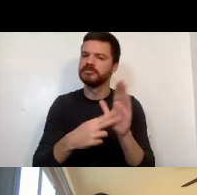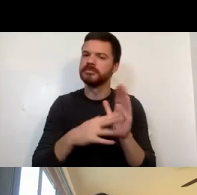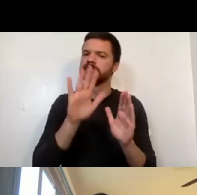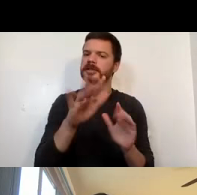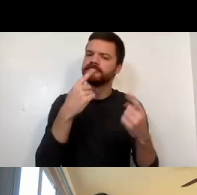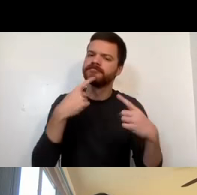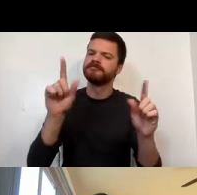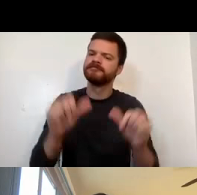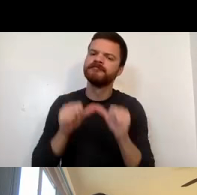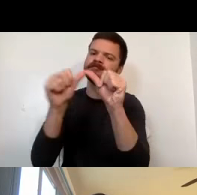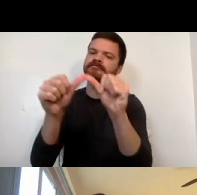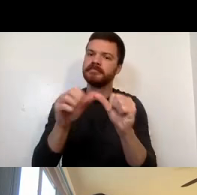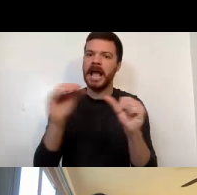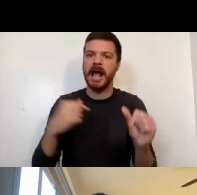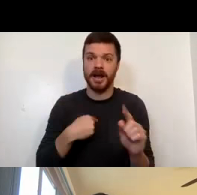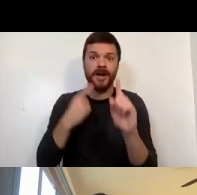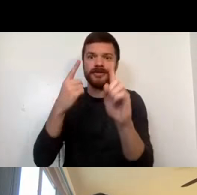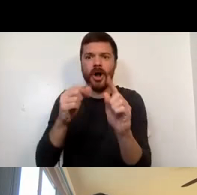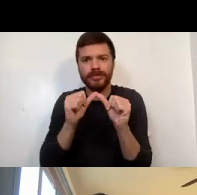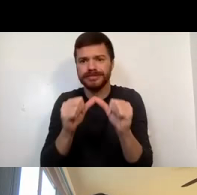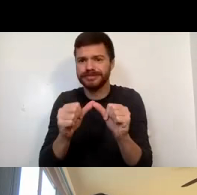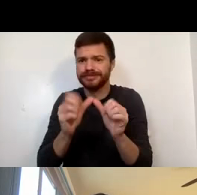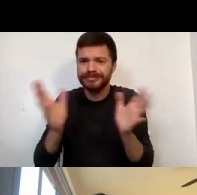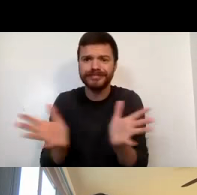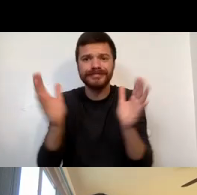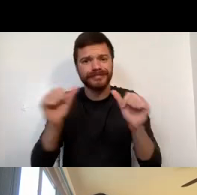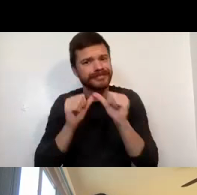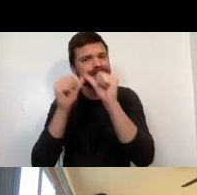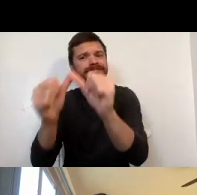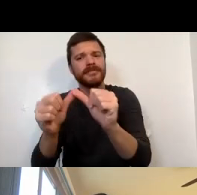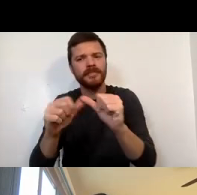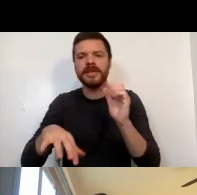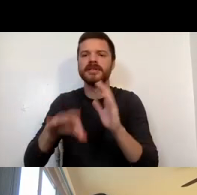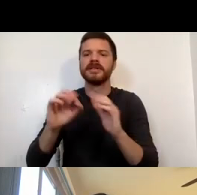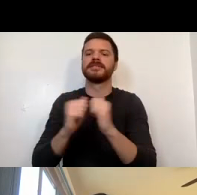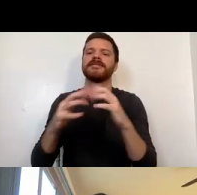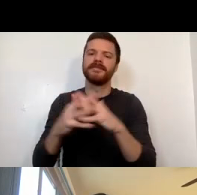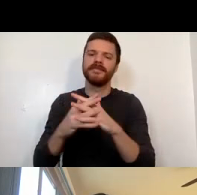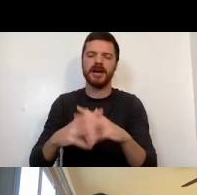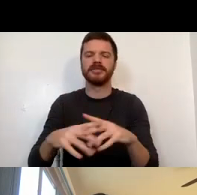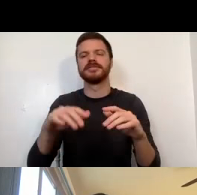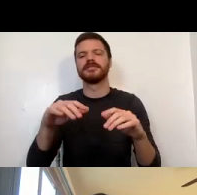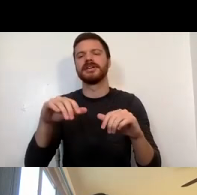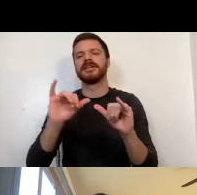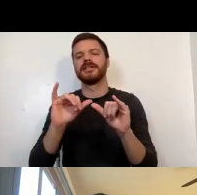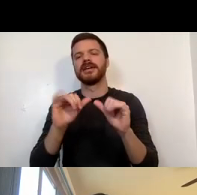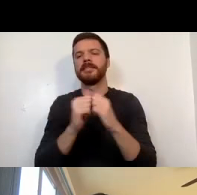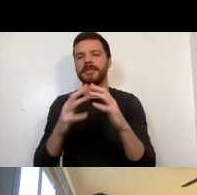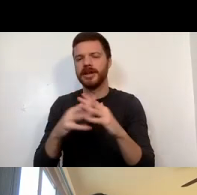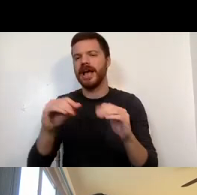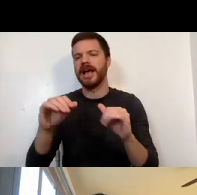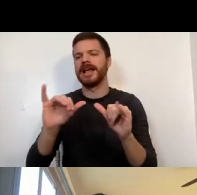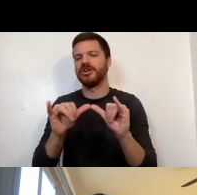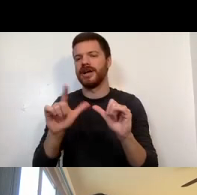I'm aiming to carry on that legacy in my own small way by founding the Implementation Science and Engineering Lab here at UW, where